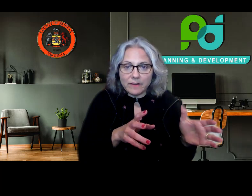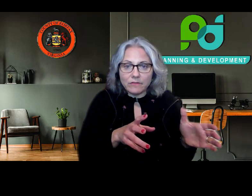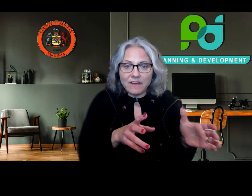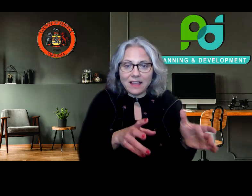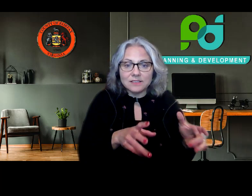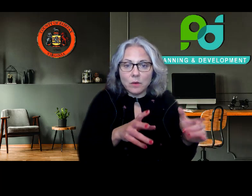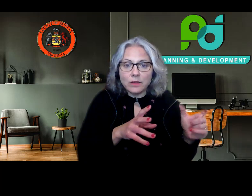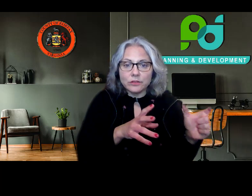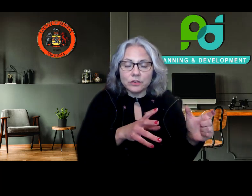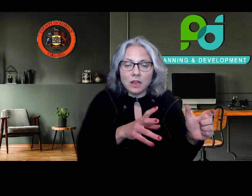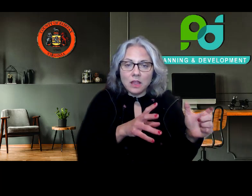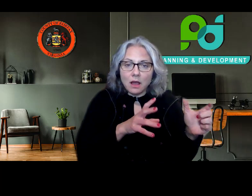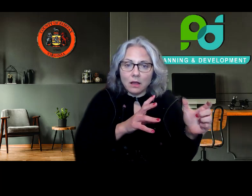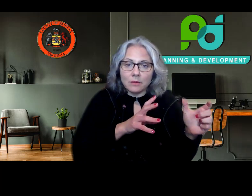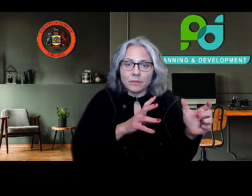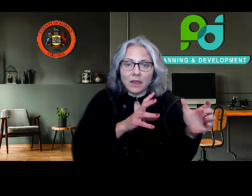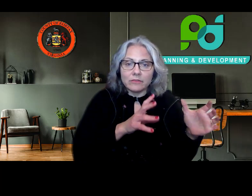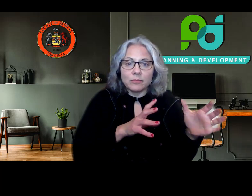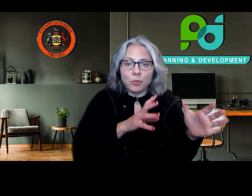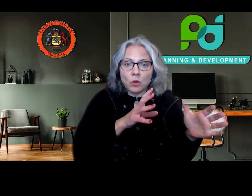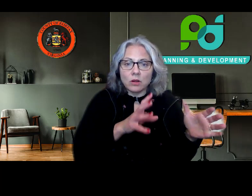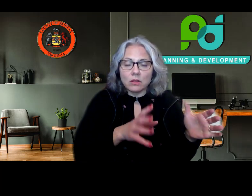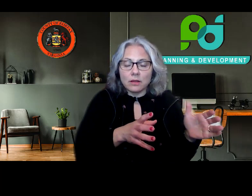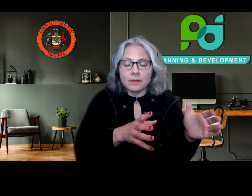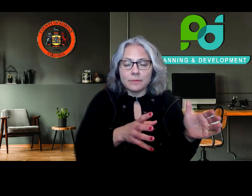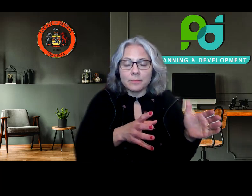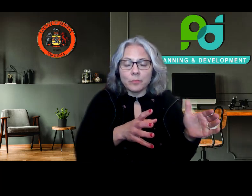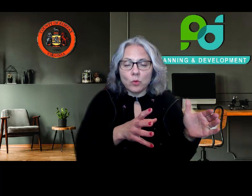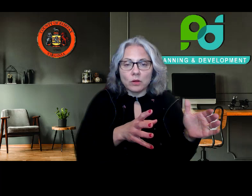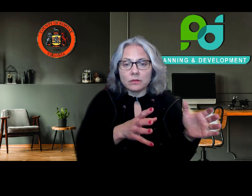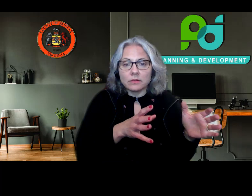One Fairfax. So other kind of board